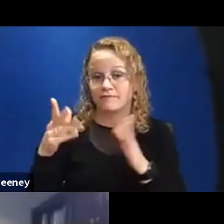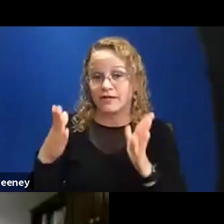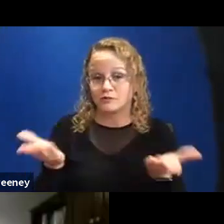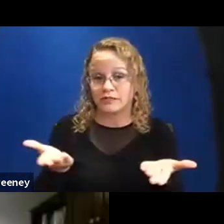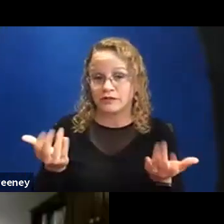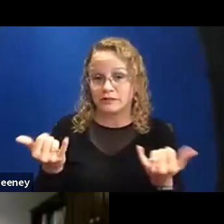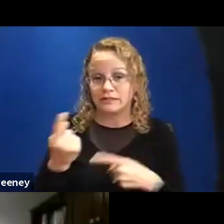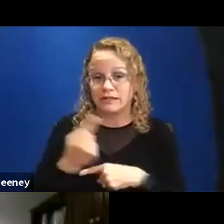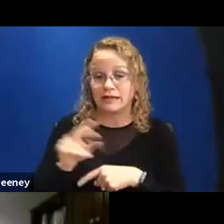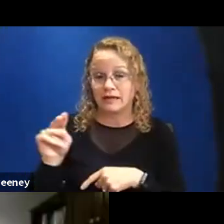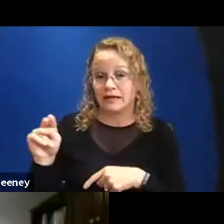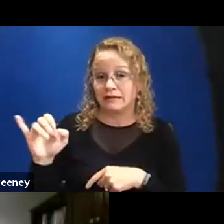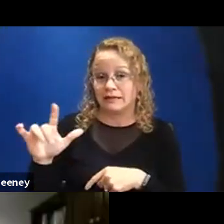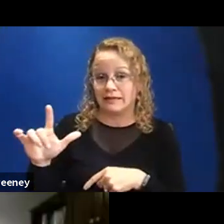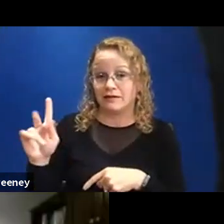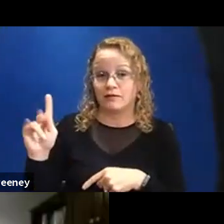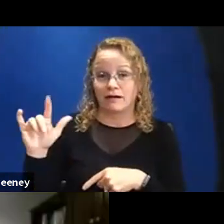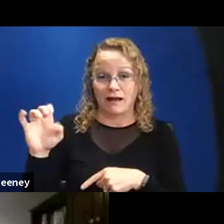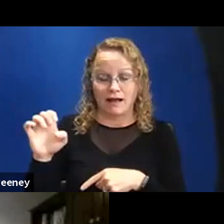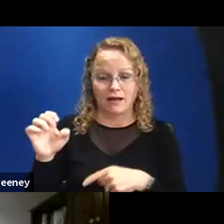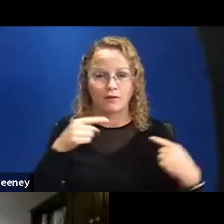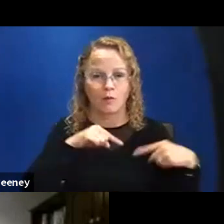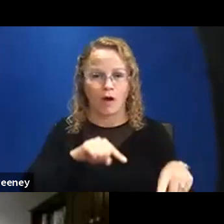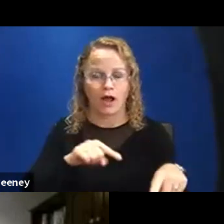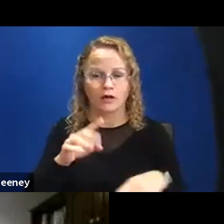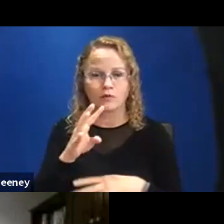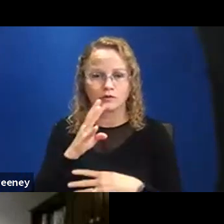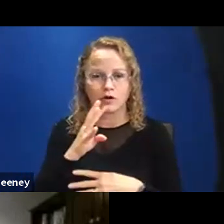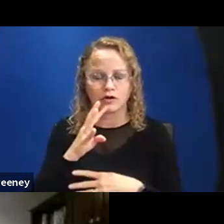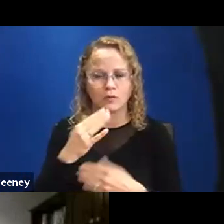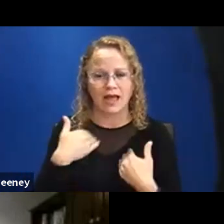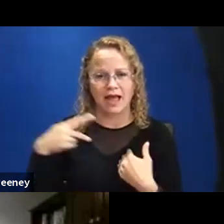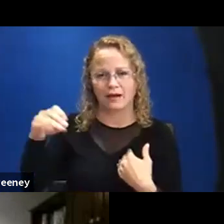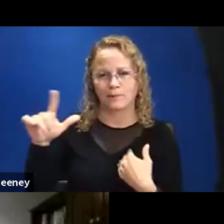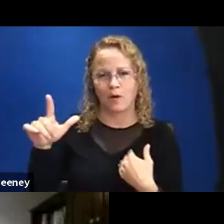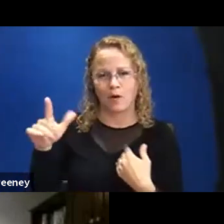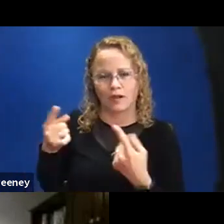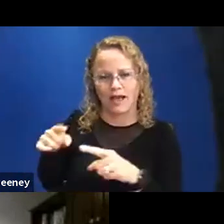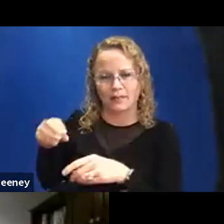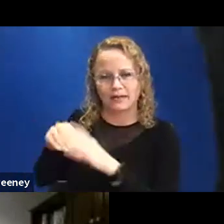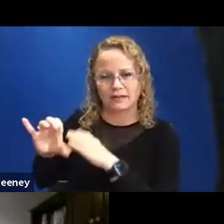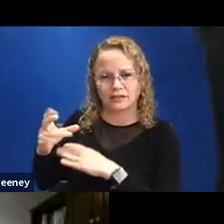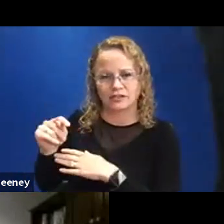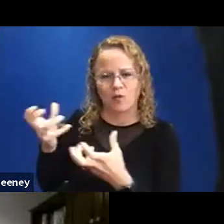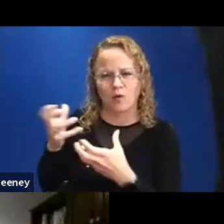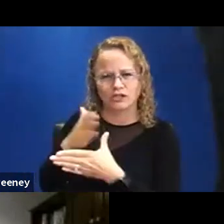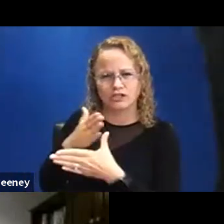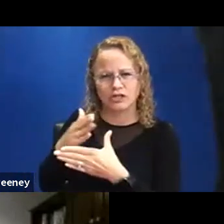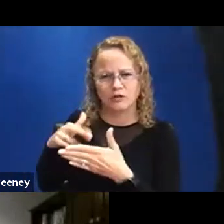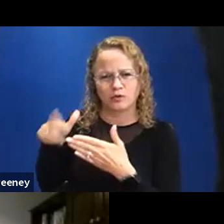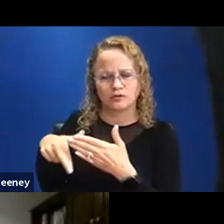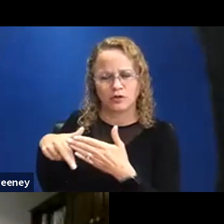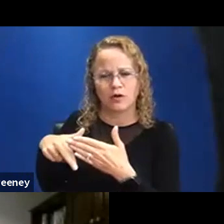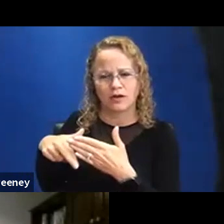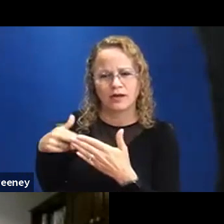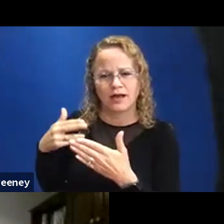So Neil and Kyle, while you guys were talking, we had a poll that was going on in the chat, and I want to share some of those results with you guys. I think you guys might